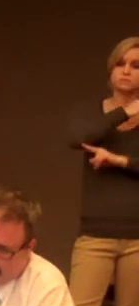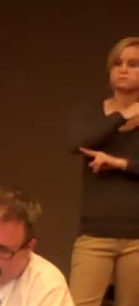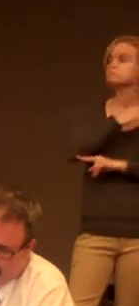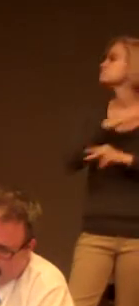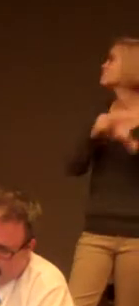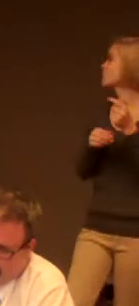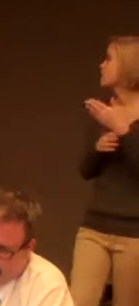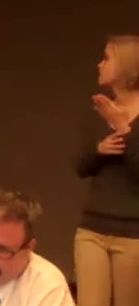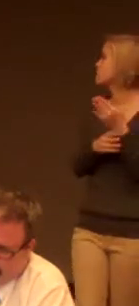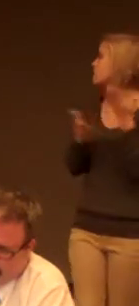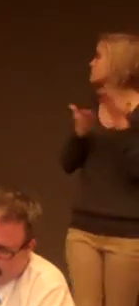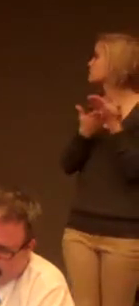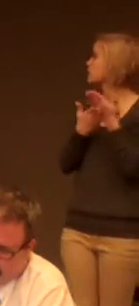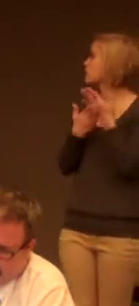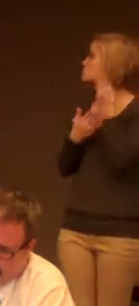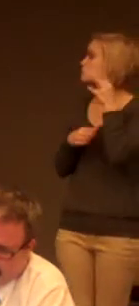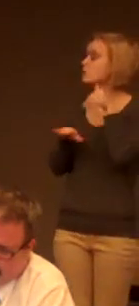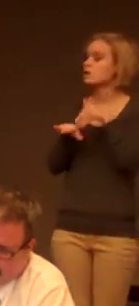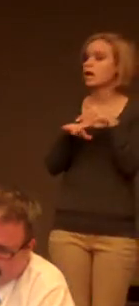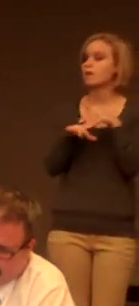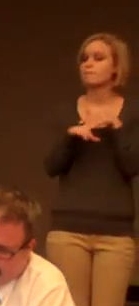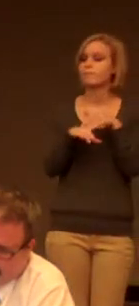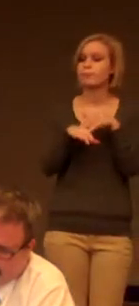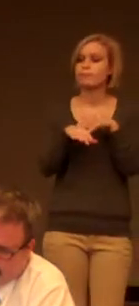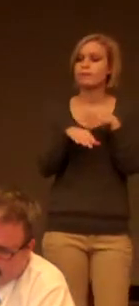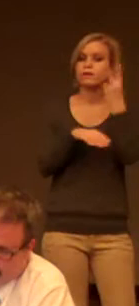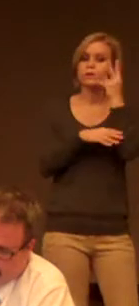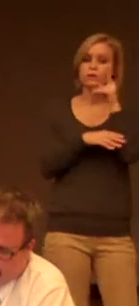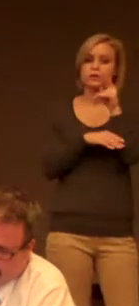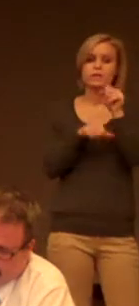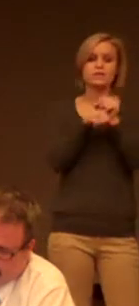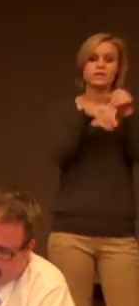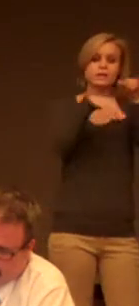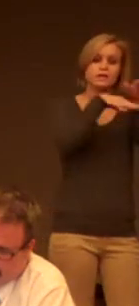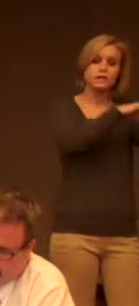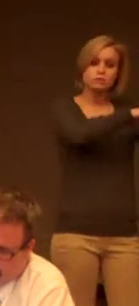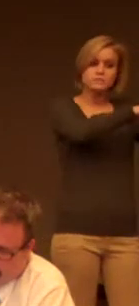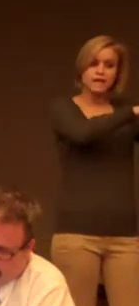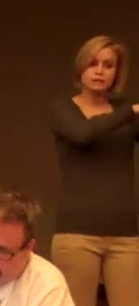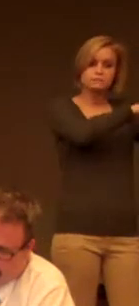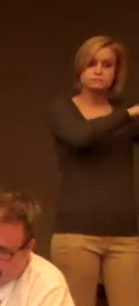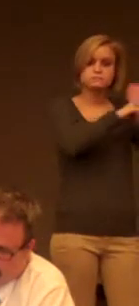A couple of things here to look at. Look at the hillside.